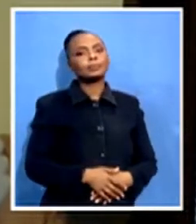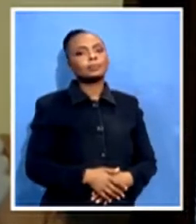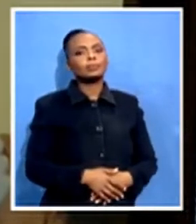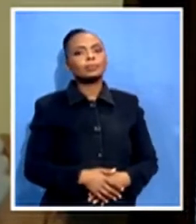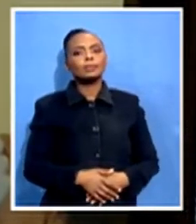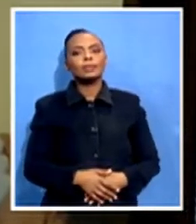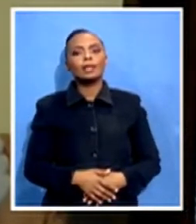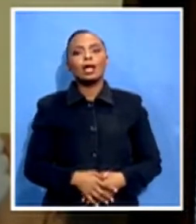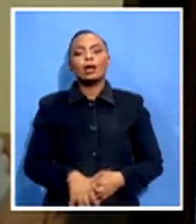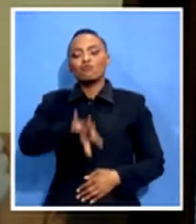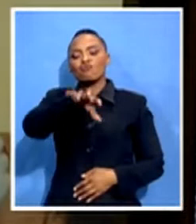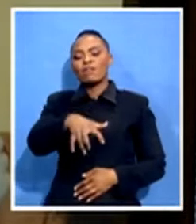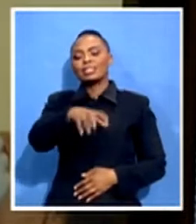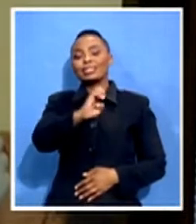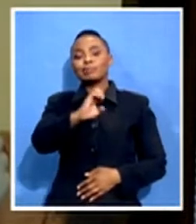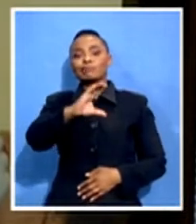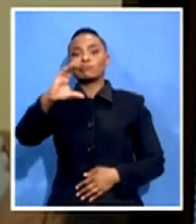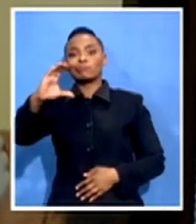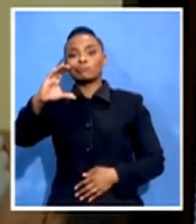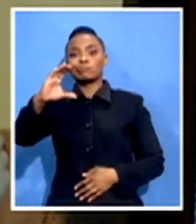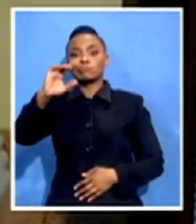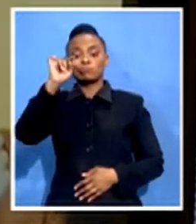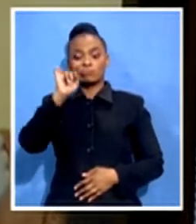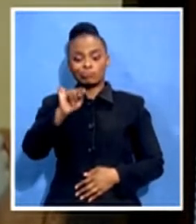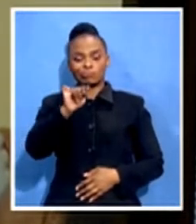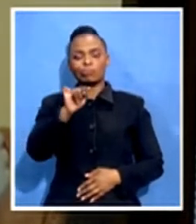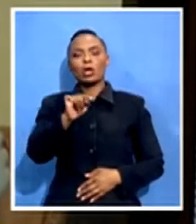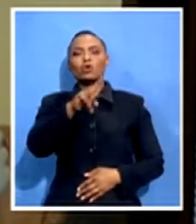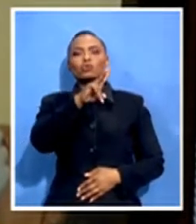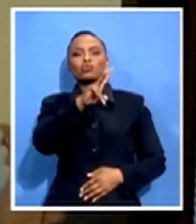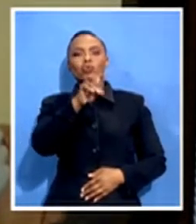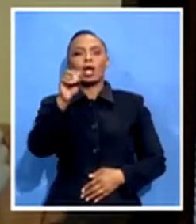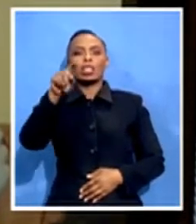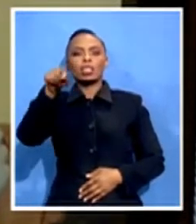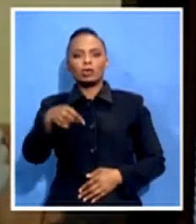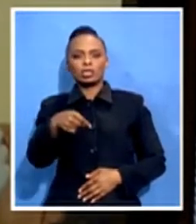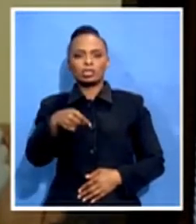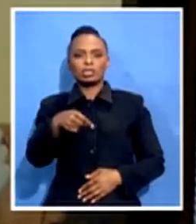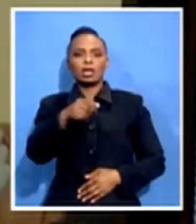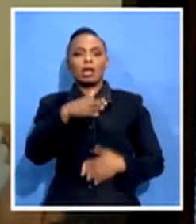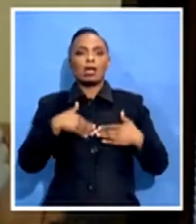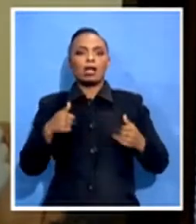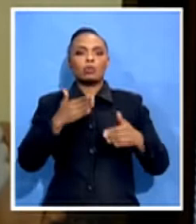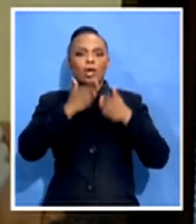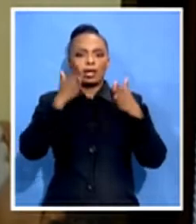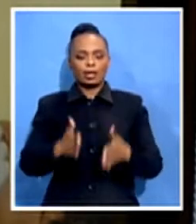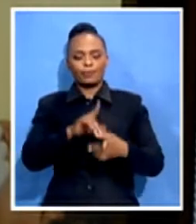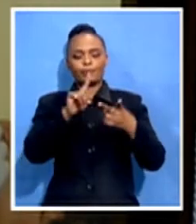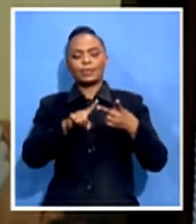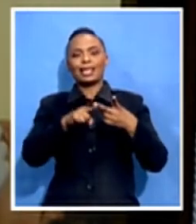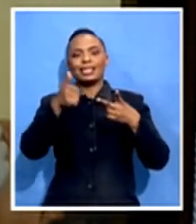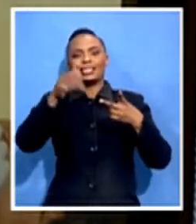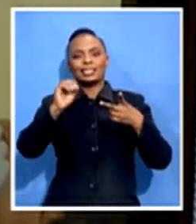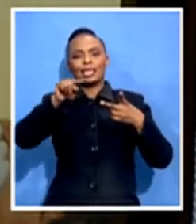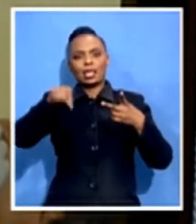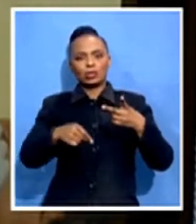have about 200,000 health workers, 60,000 of which are in the public sector.